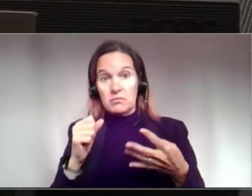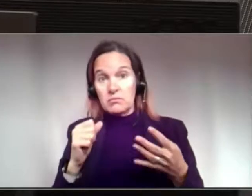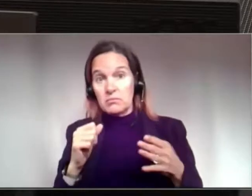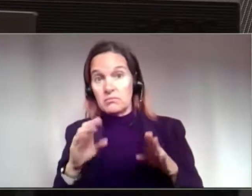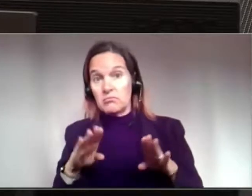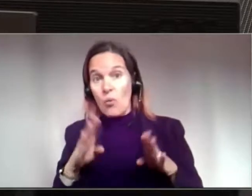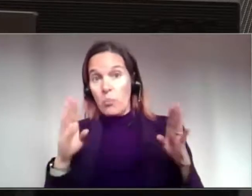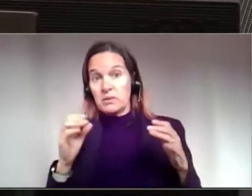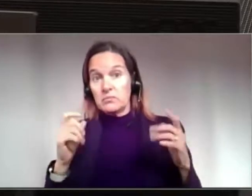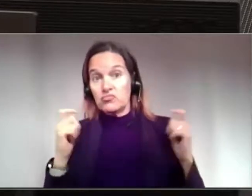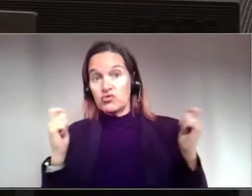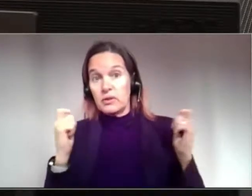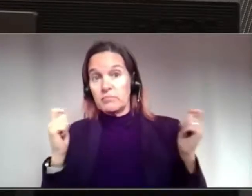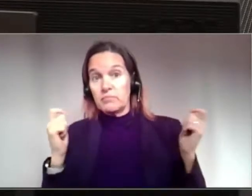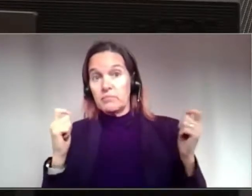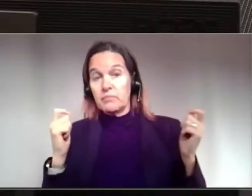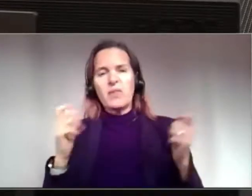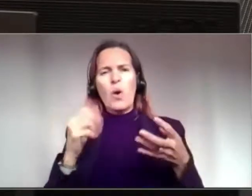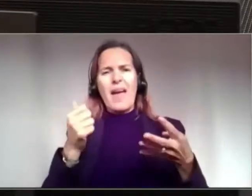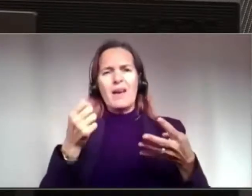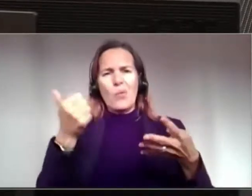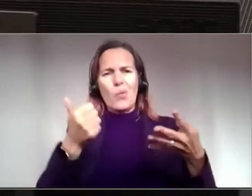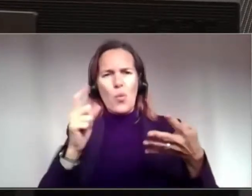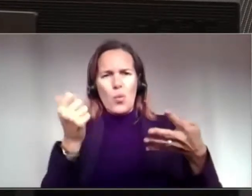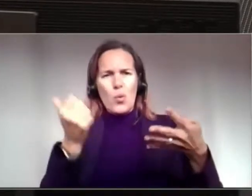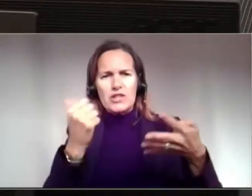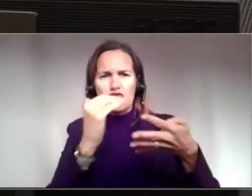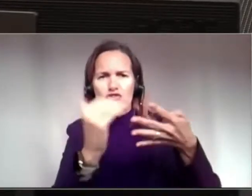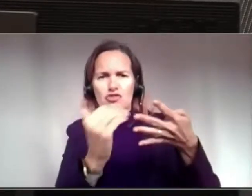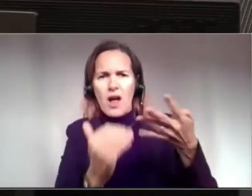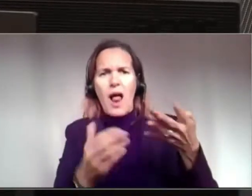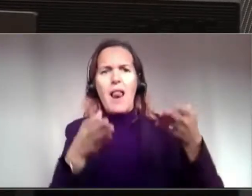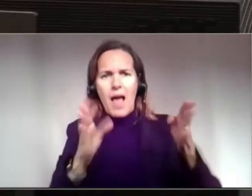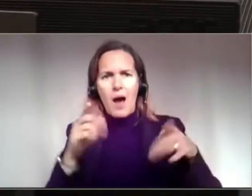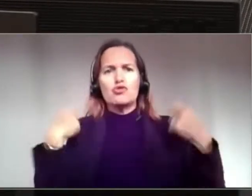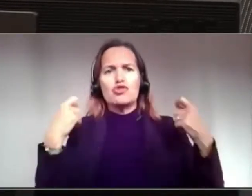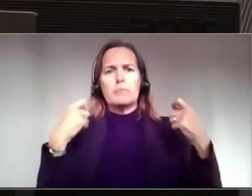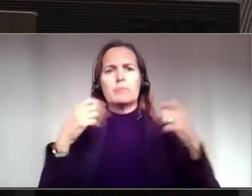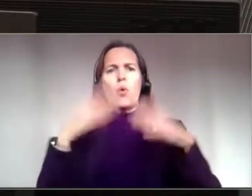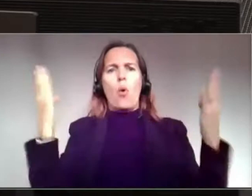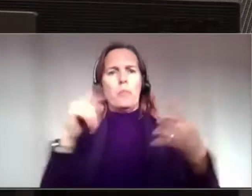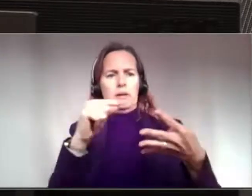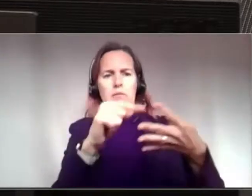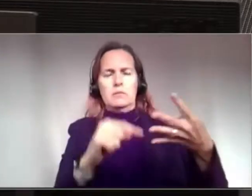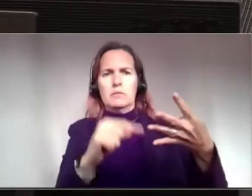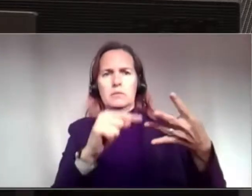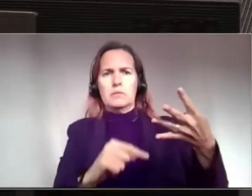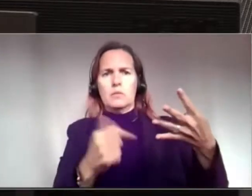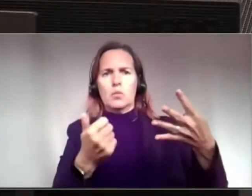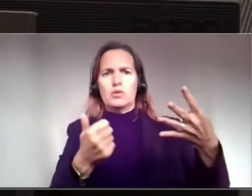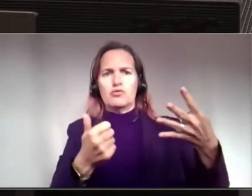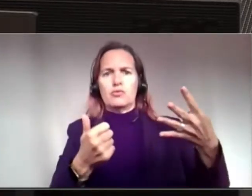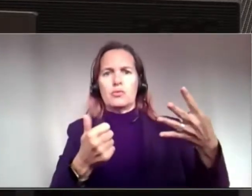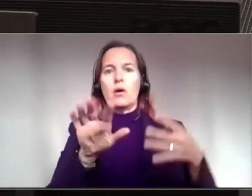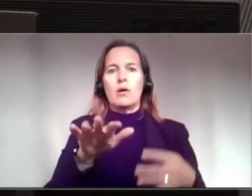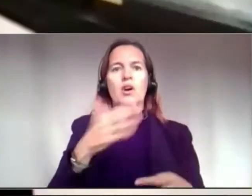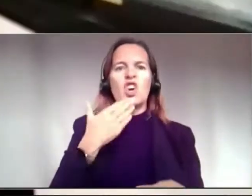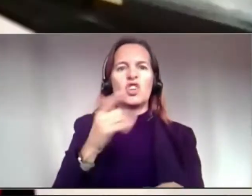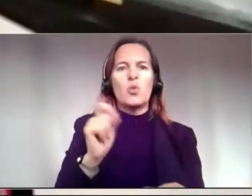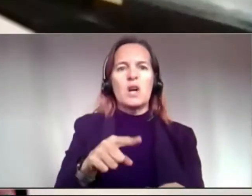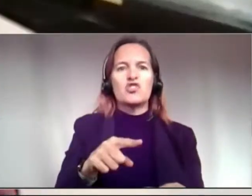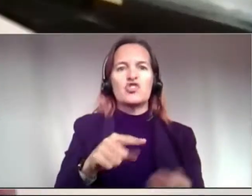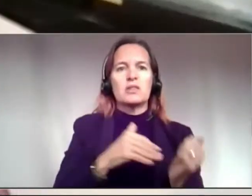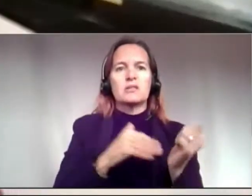what tier allows gyms to reopen? Oh, that's a good question. No, I have it here.